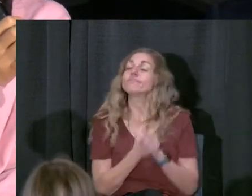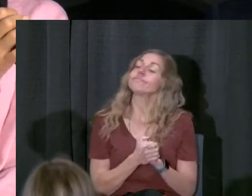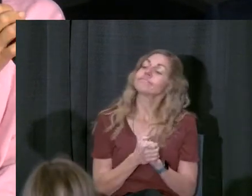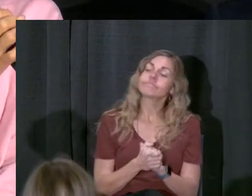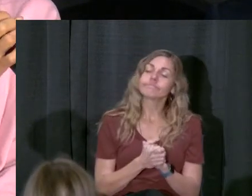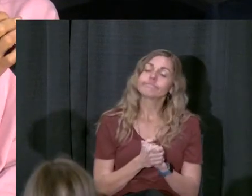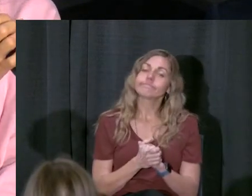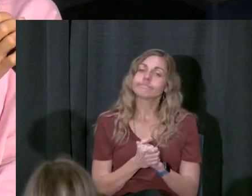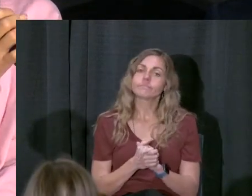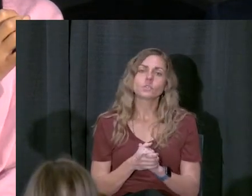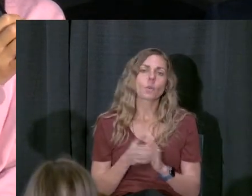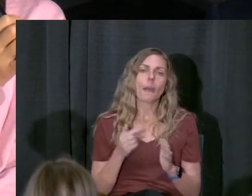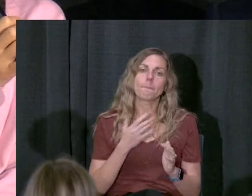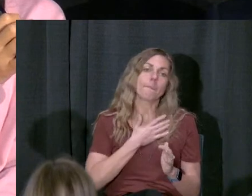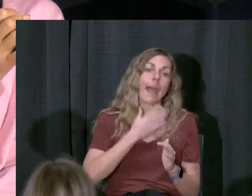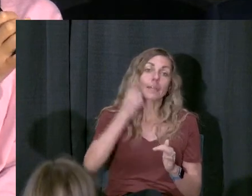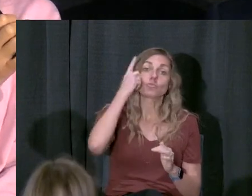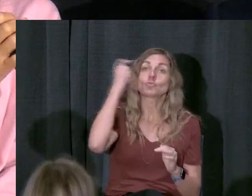really dream